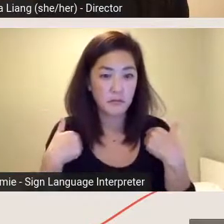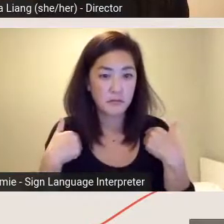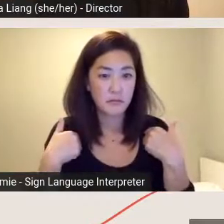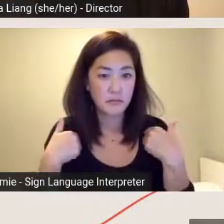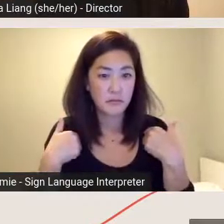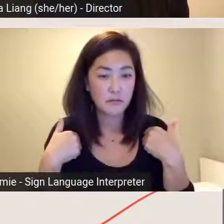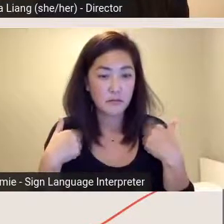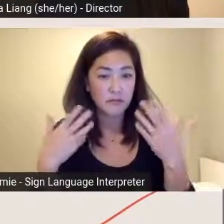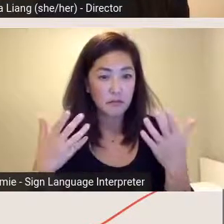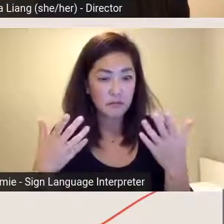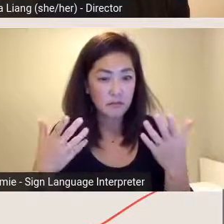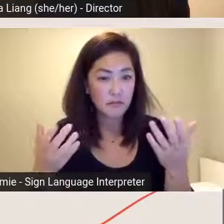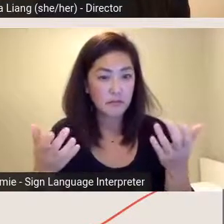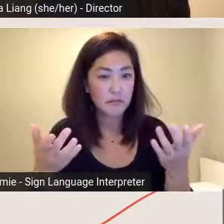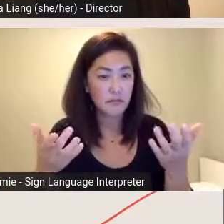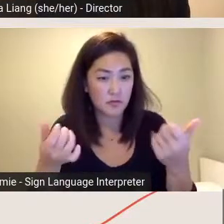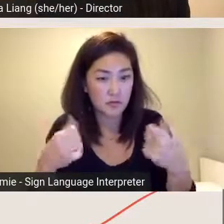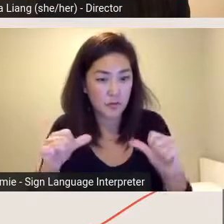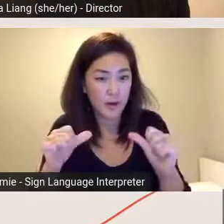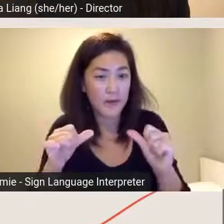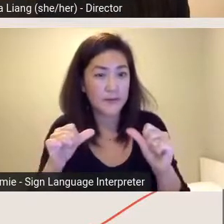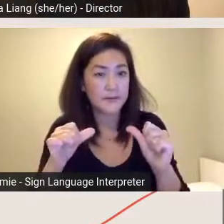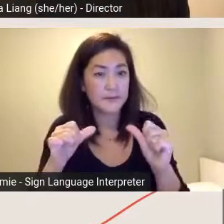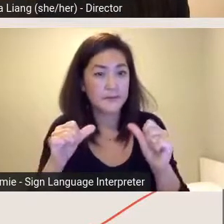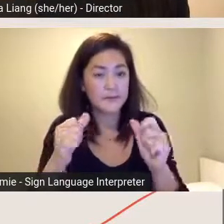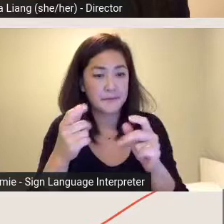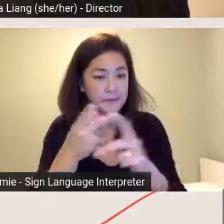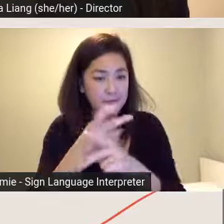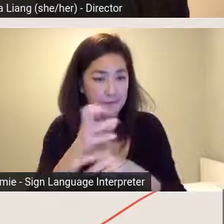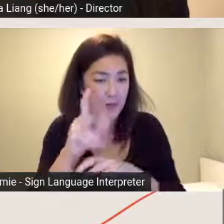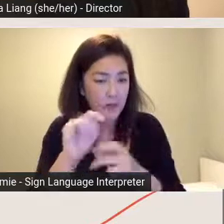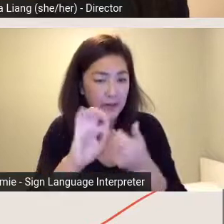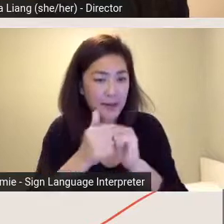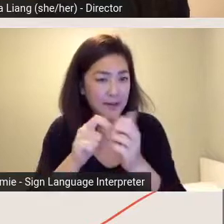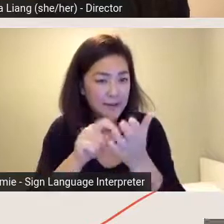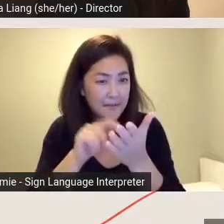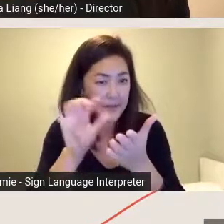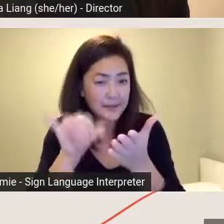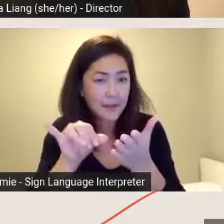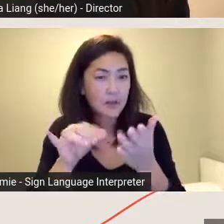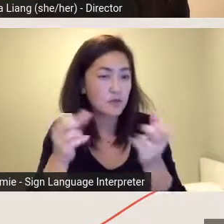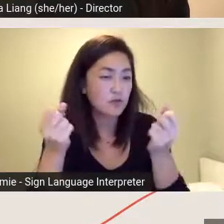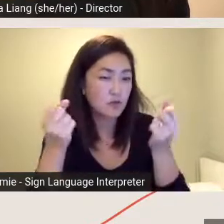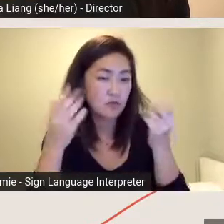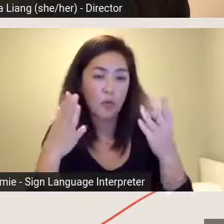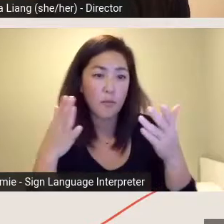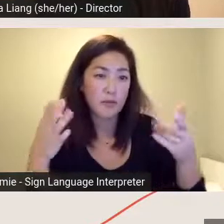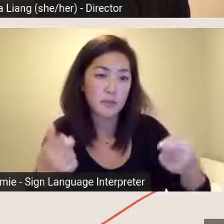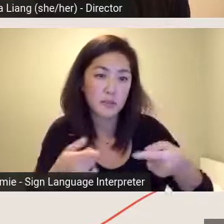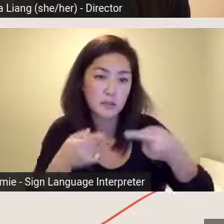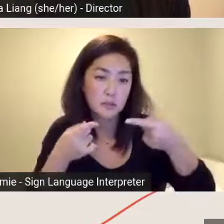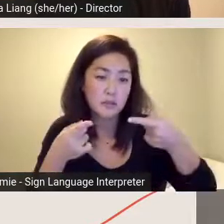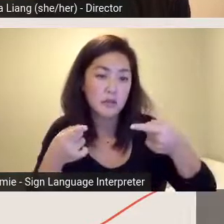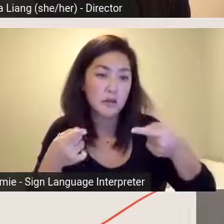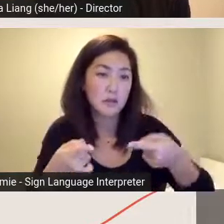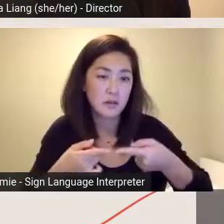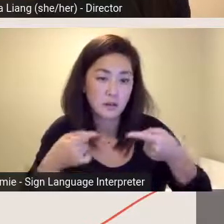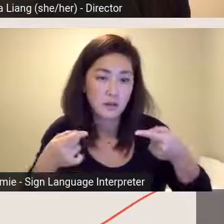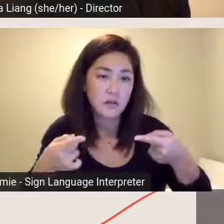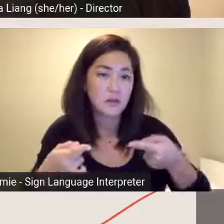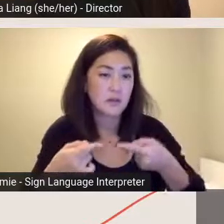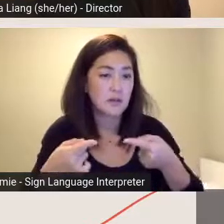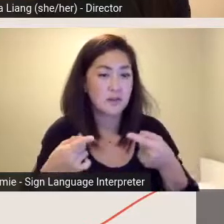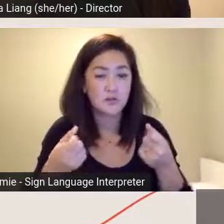Have there been efforts at repair? Because when I watch the film, there's so much hurt. You know, there's so much hurt that I am, and so